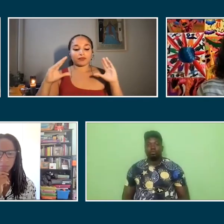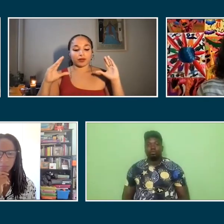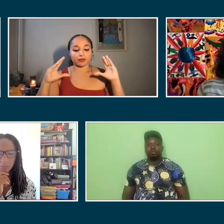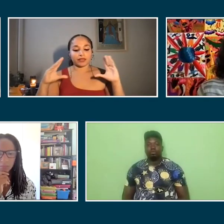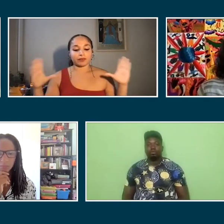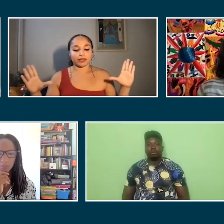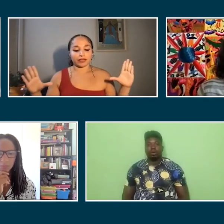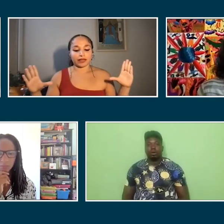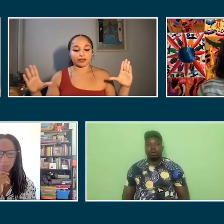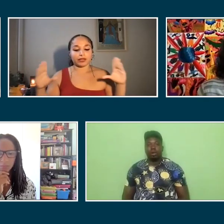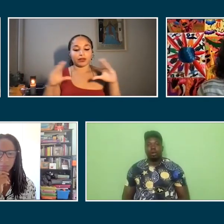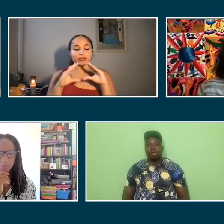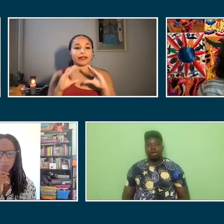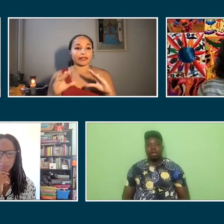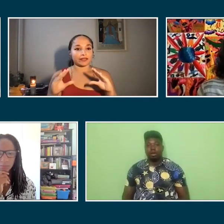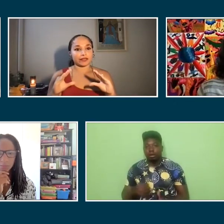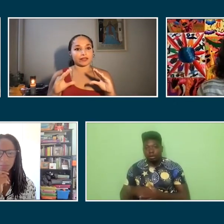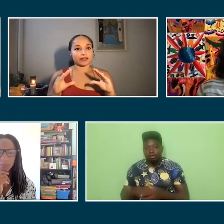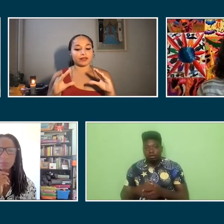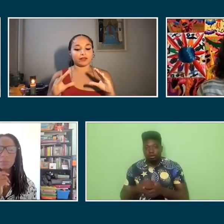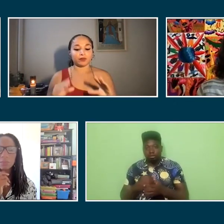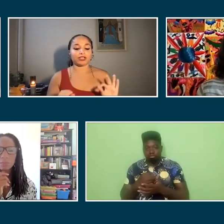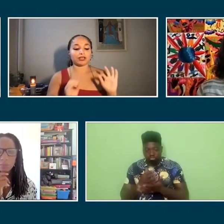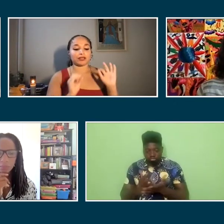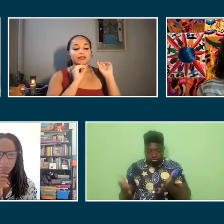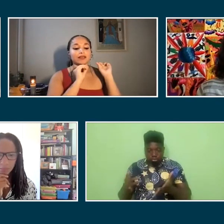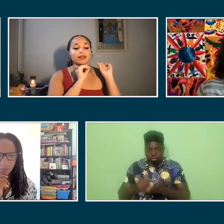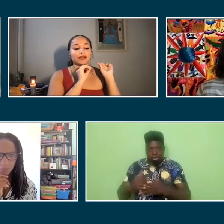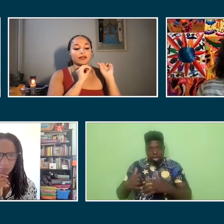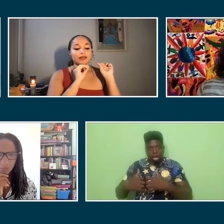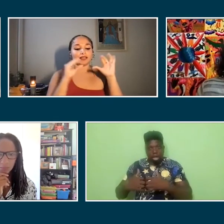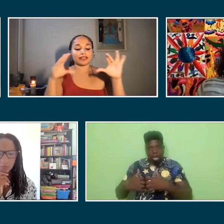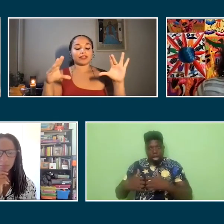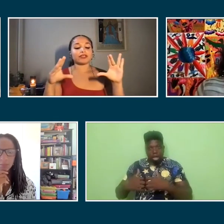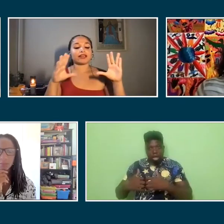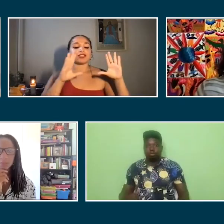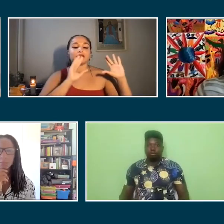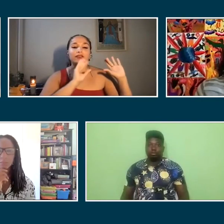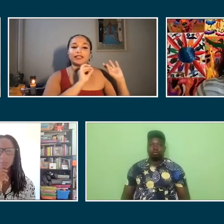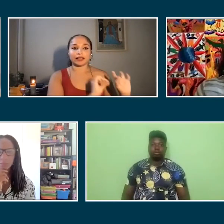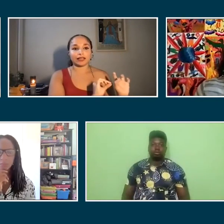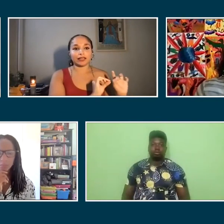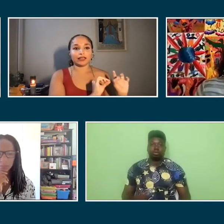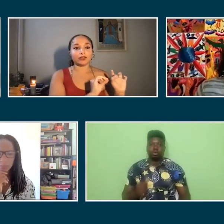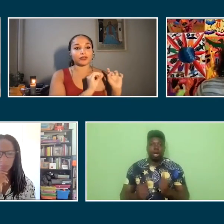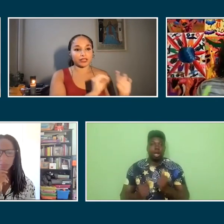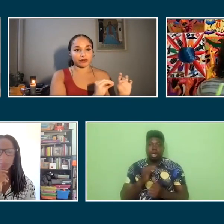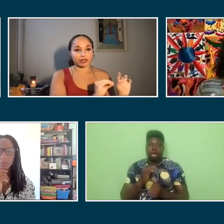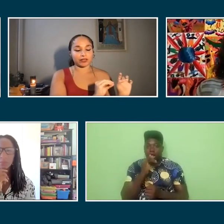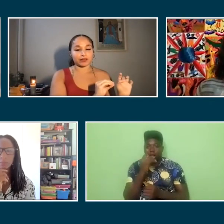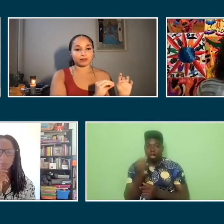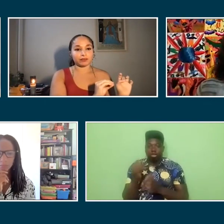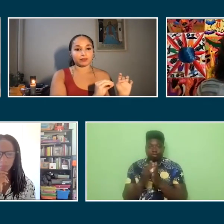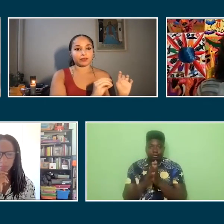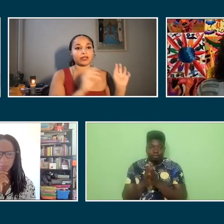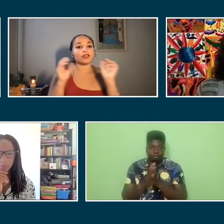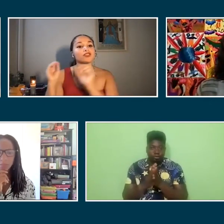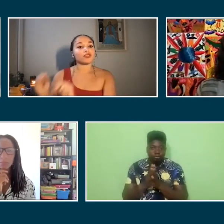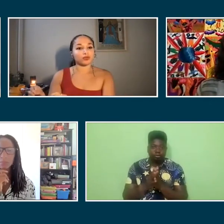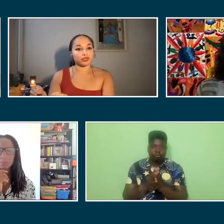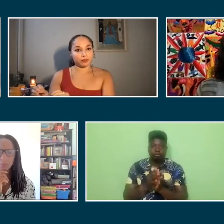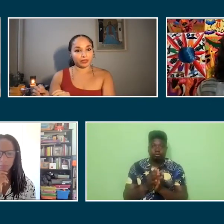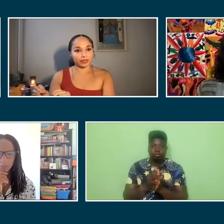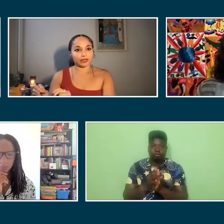But it operates from something that can be called the nexus, which is this intersection of identity,